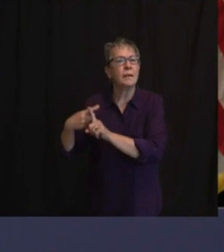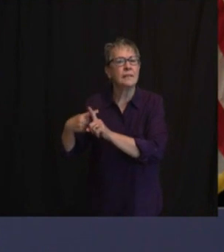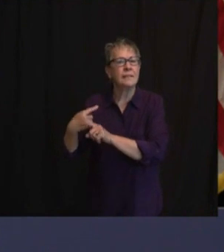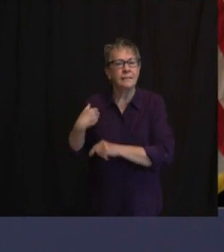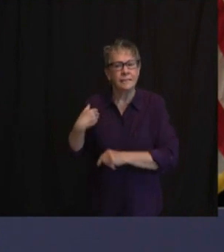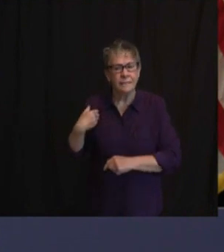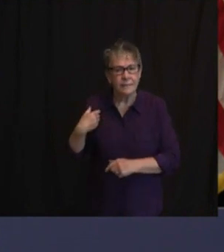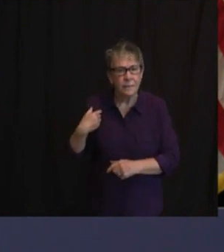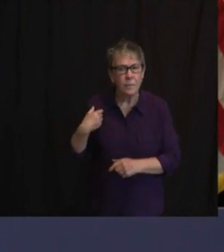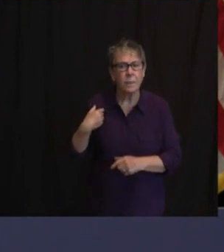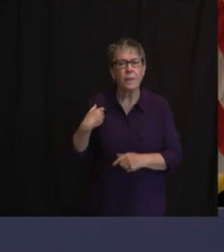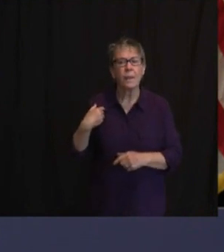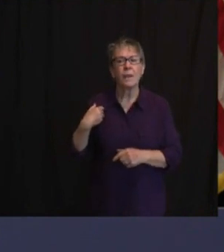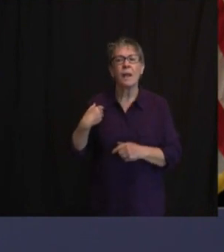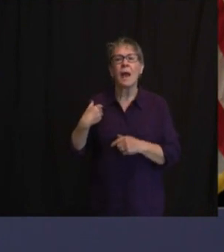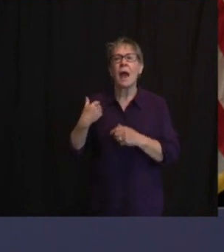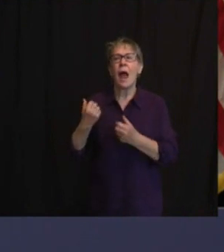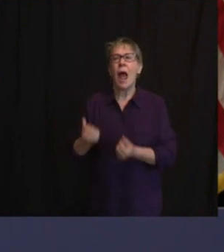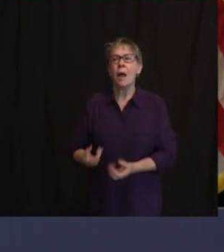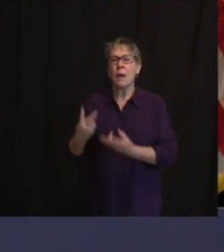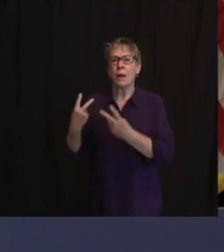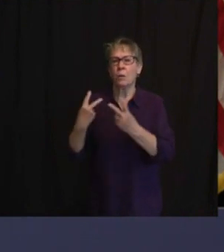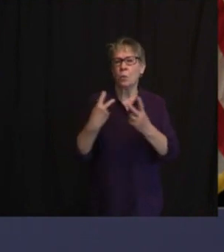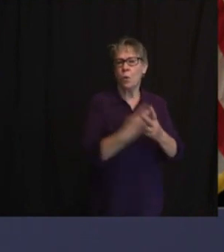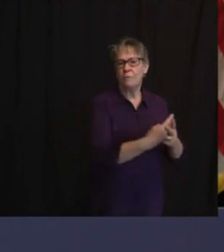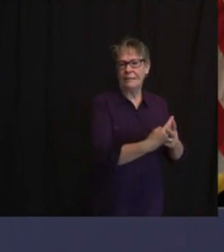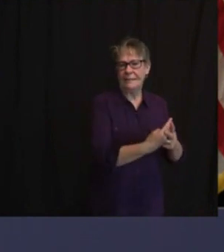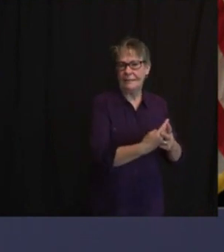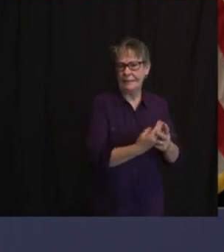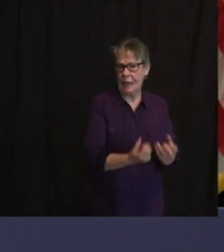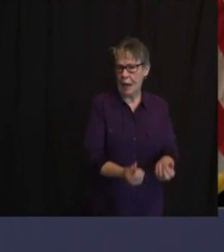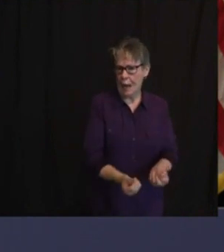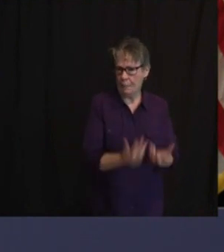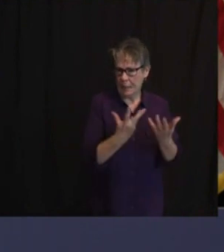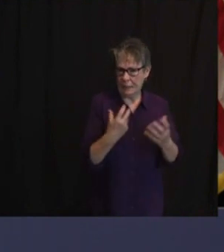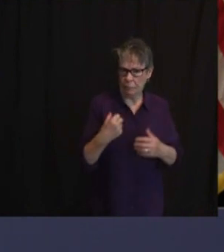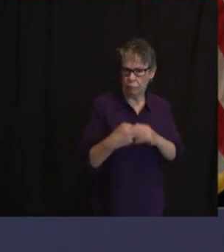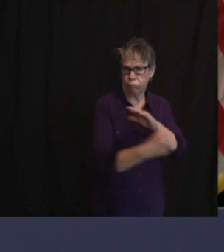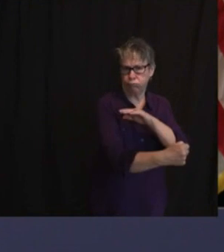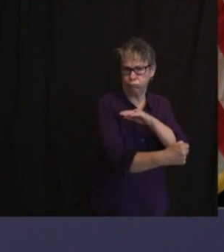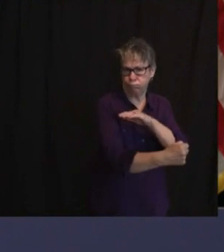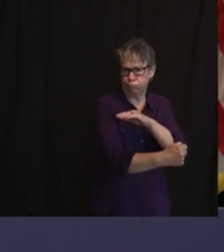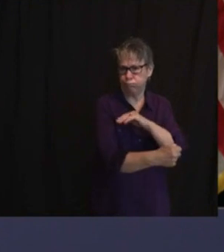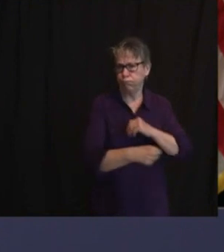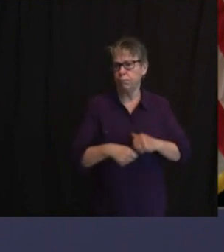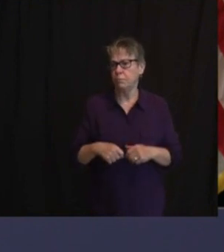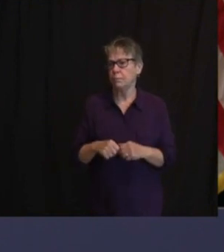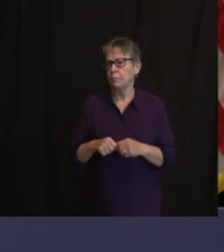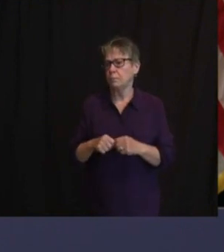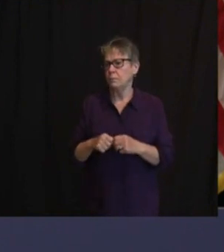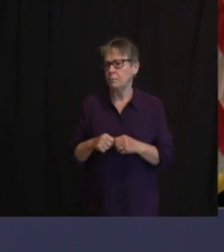universal testing for inmates in state prisons and correctional police officers? Thank you.